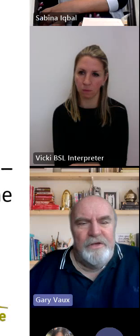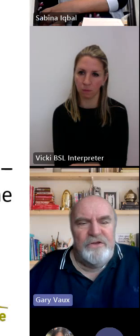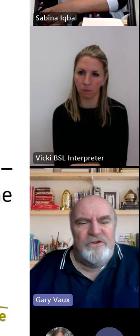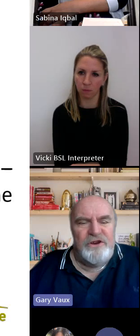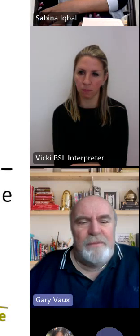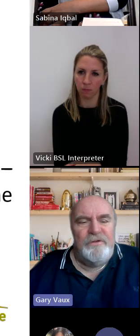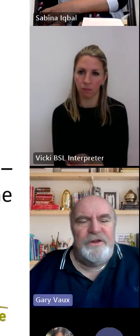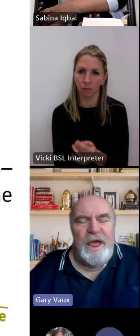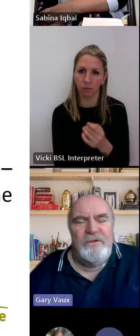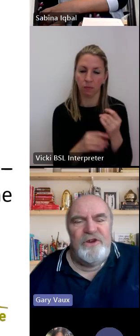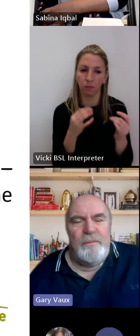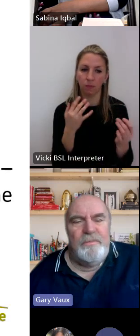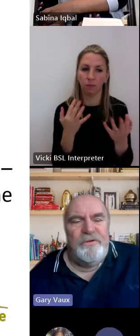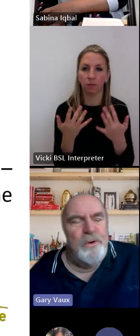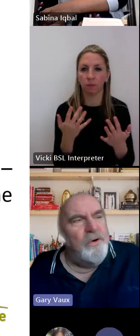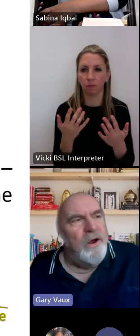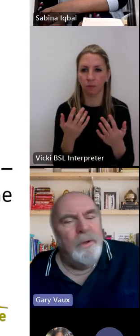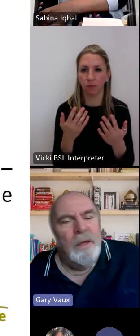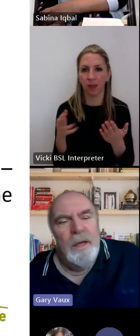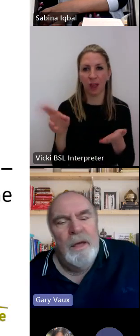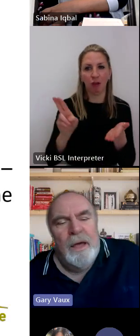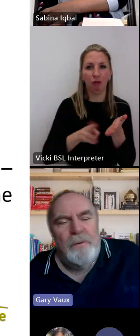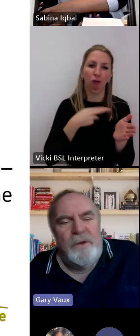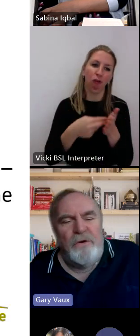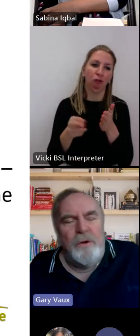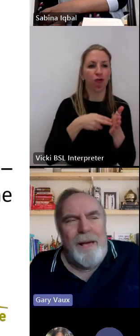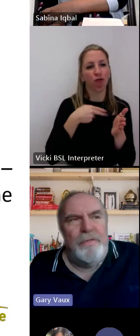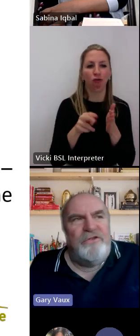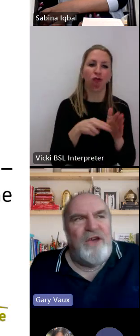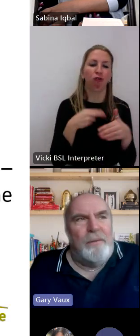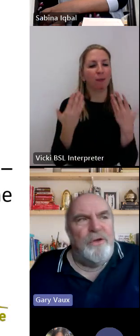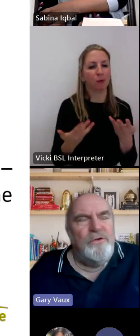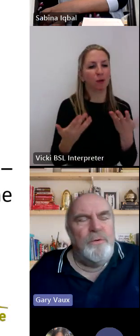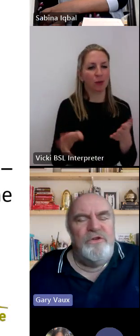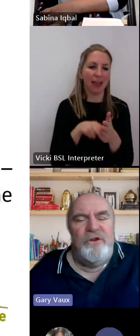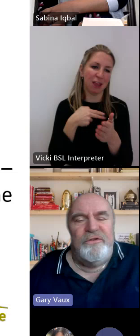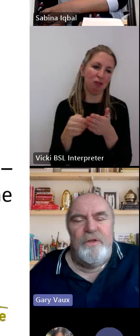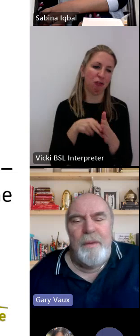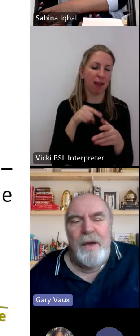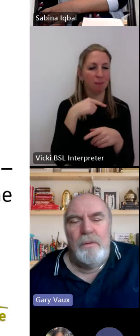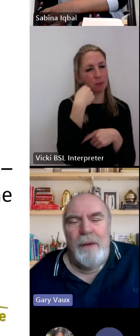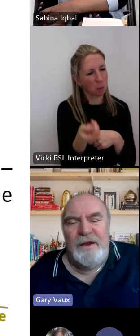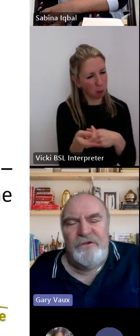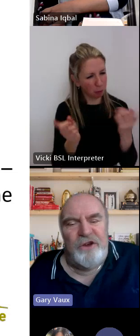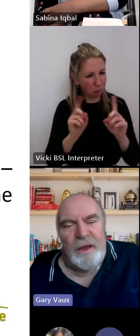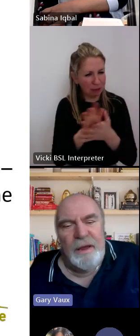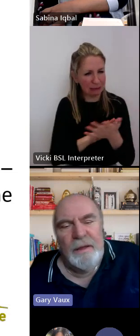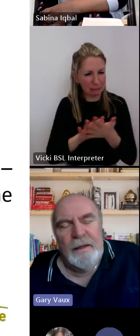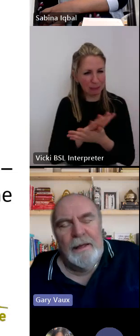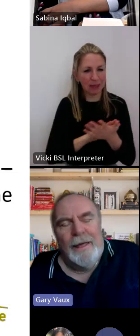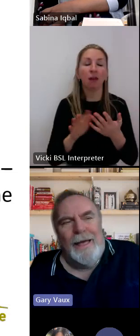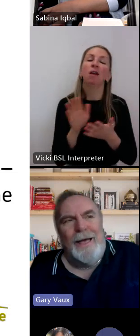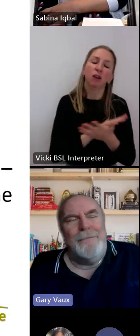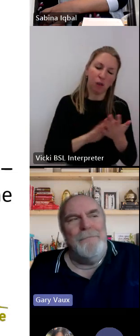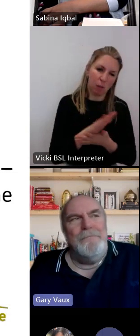Yeah, the jam today and jam tomorrow. We talk about the jams, those who are just about managing,